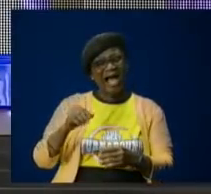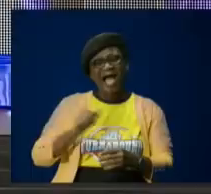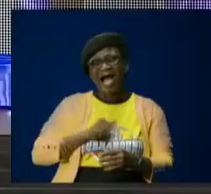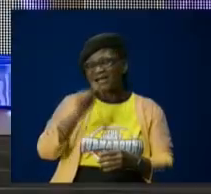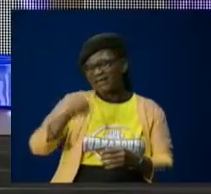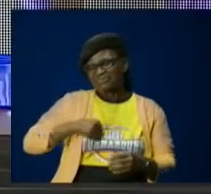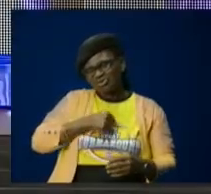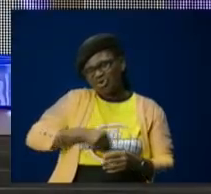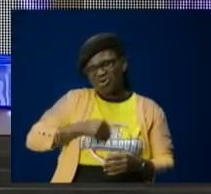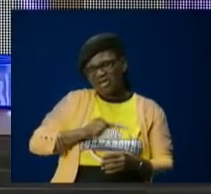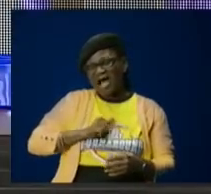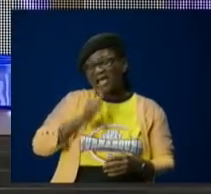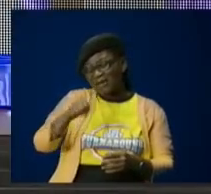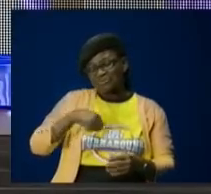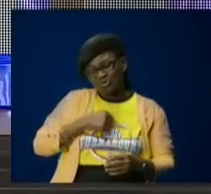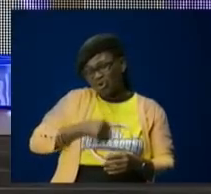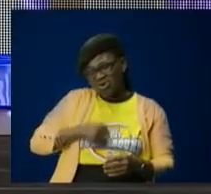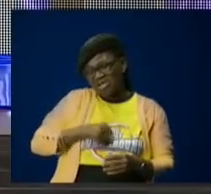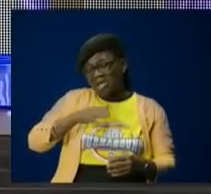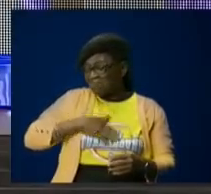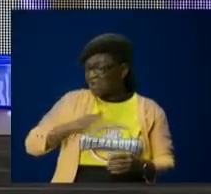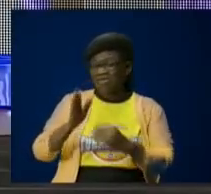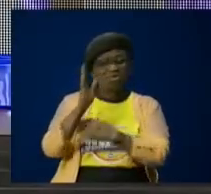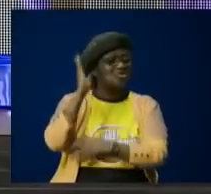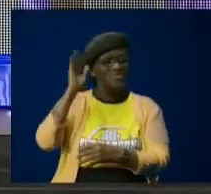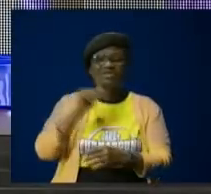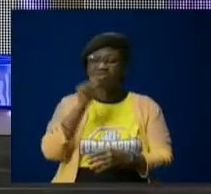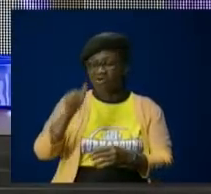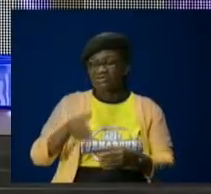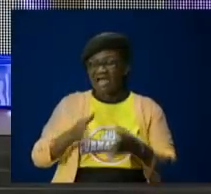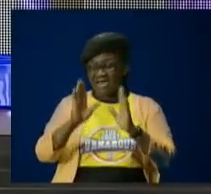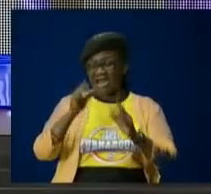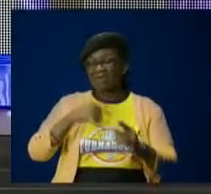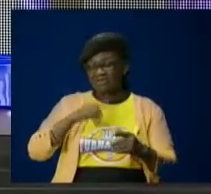that. Okay, let your God feed you.